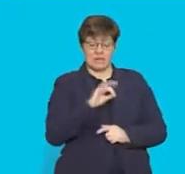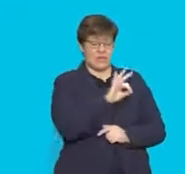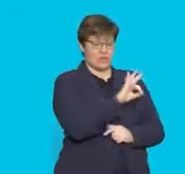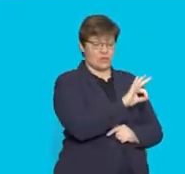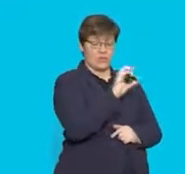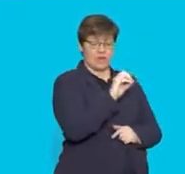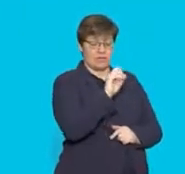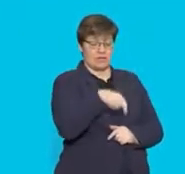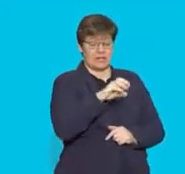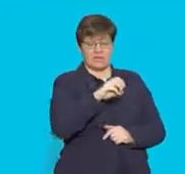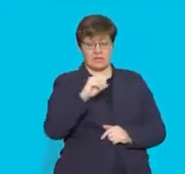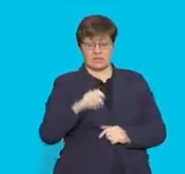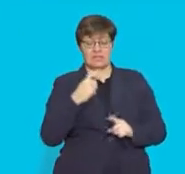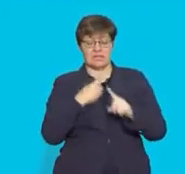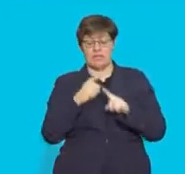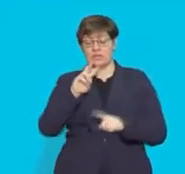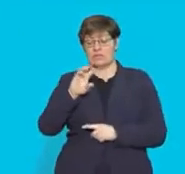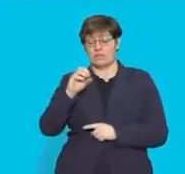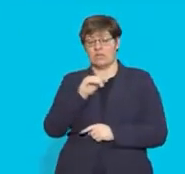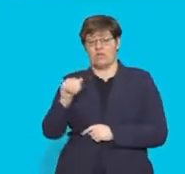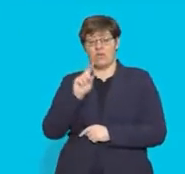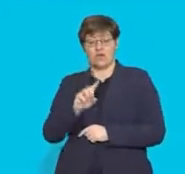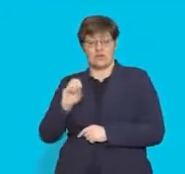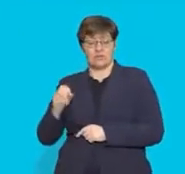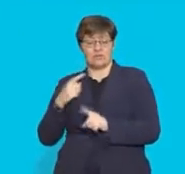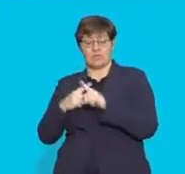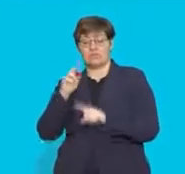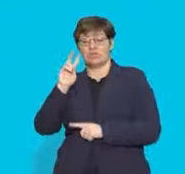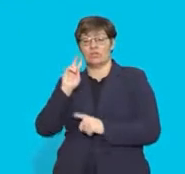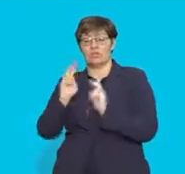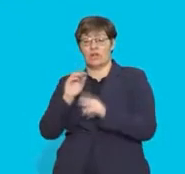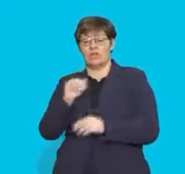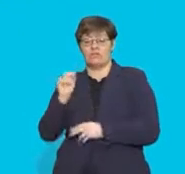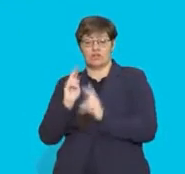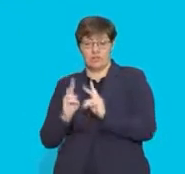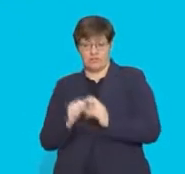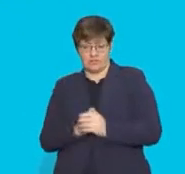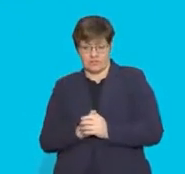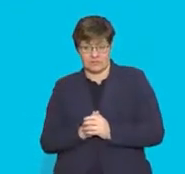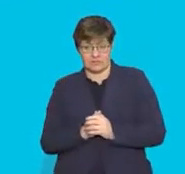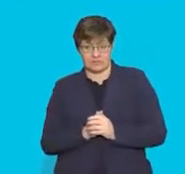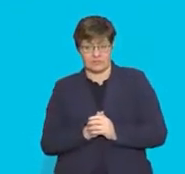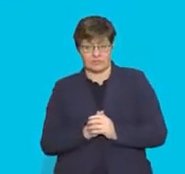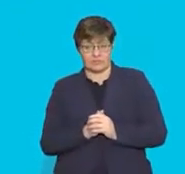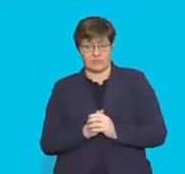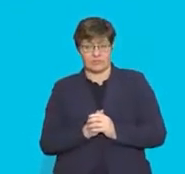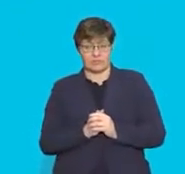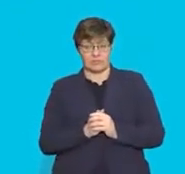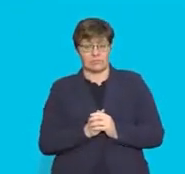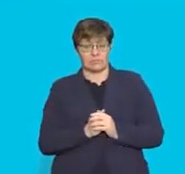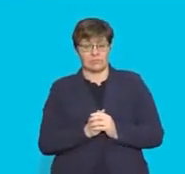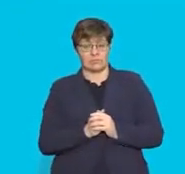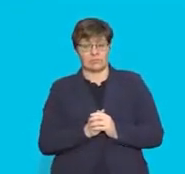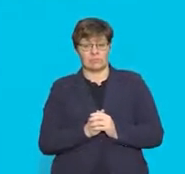Amount, 300,000, rate 20 over 100, times we had the asset for the entire year, 12 over